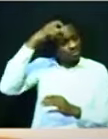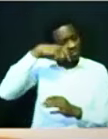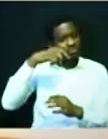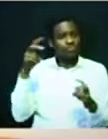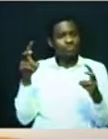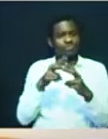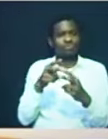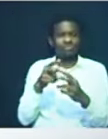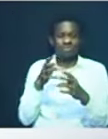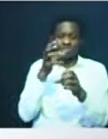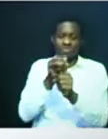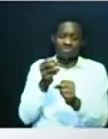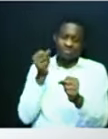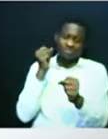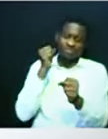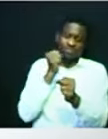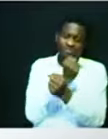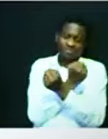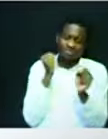means,